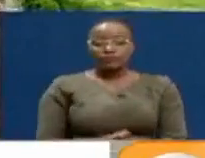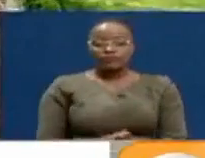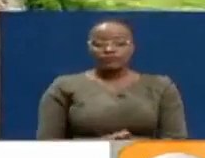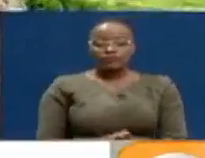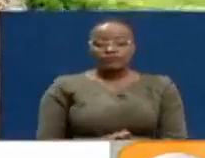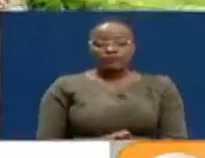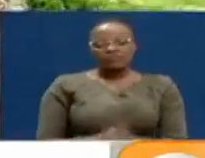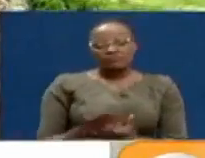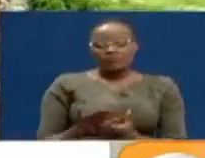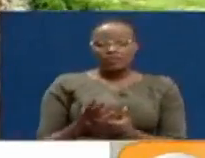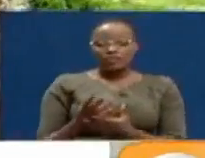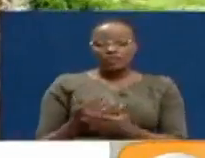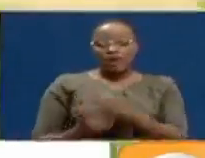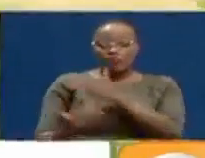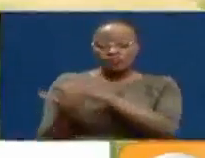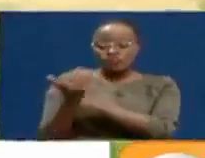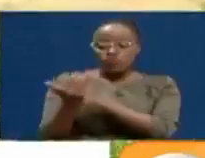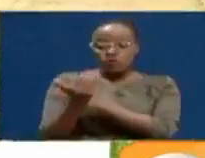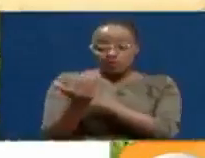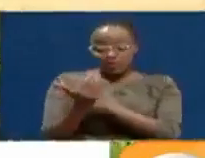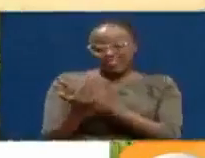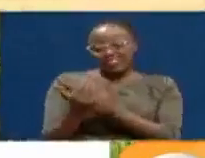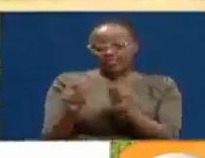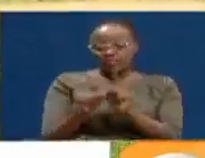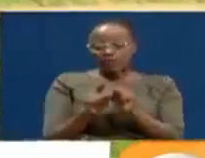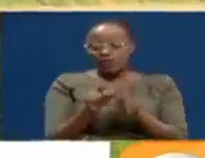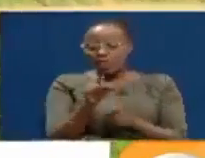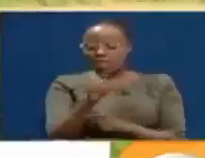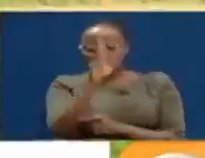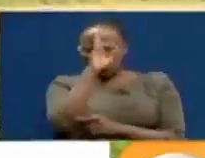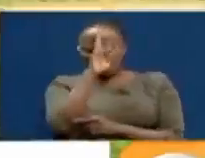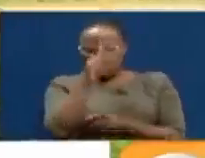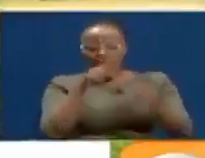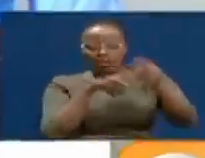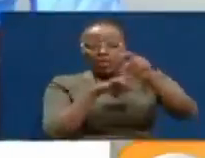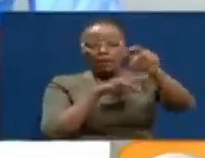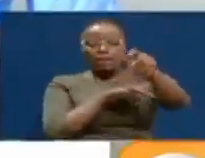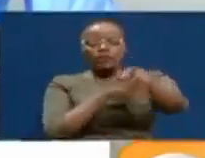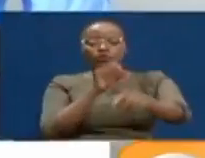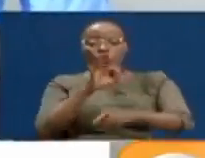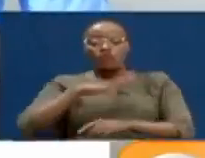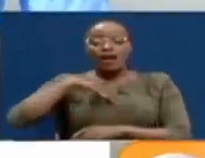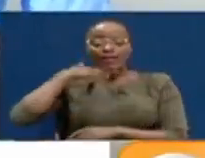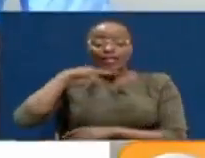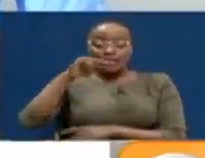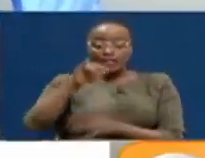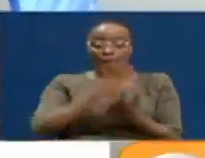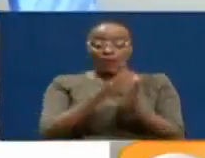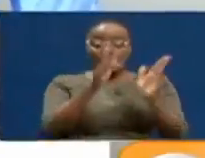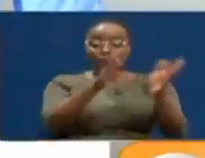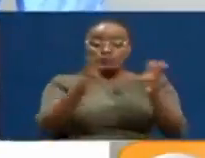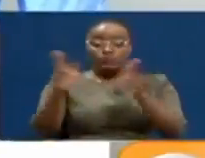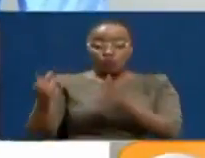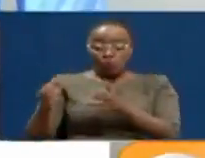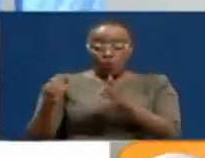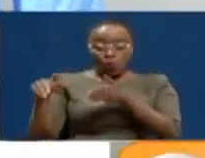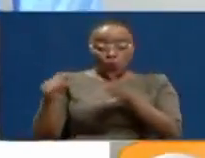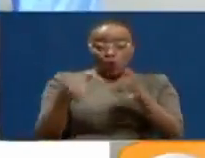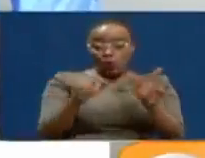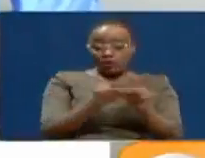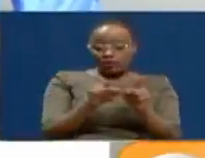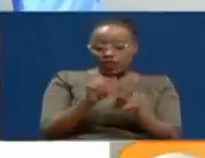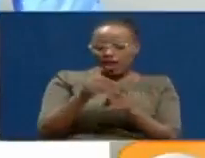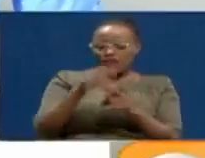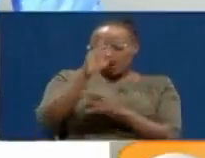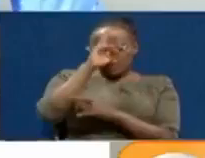Wednesday morning, and police are combing through what has now been termed the Bridge of Death in what has become routine procedure. A